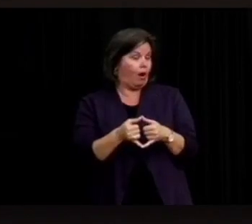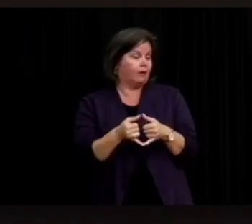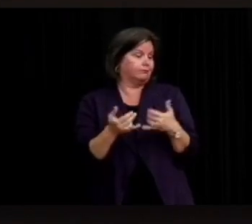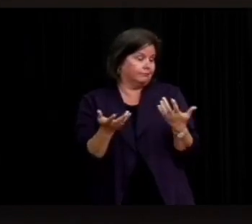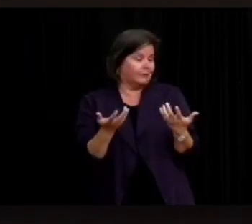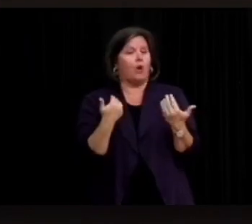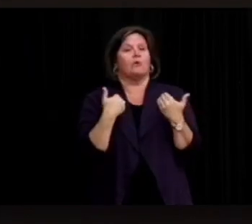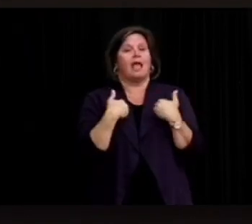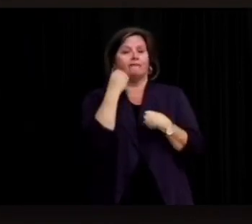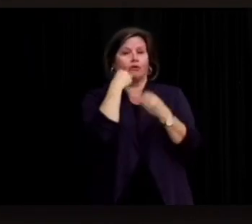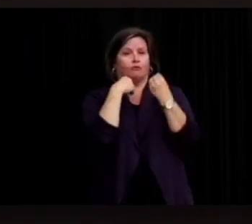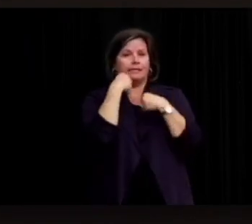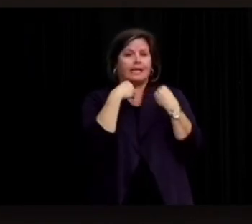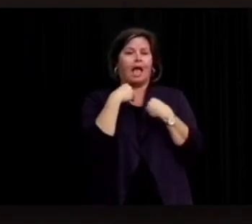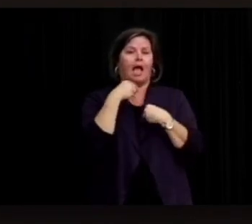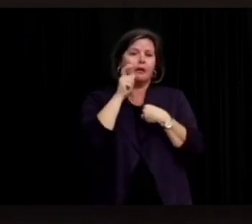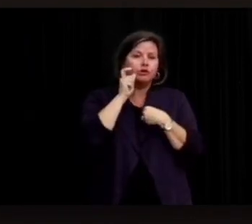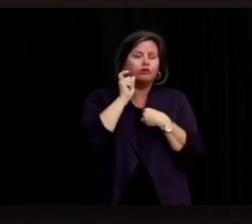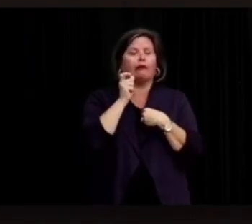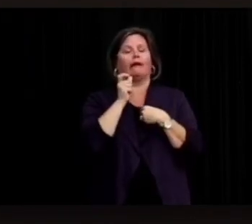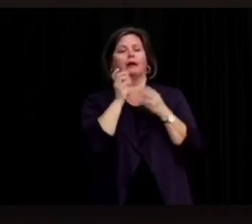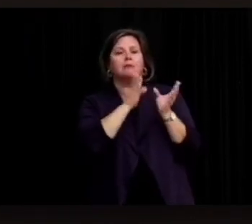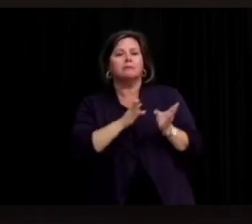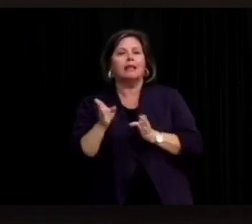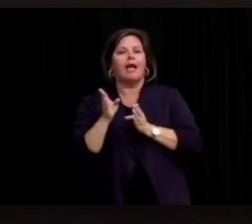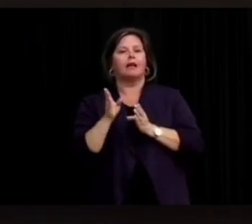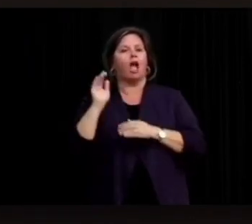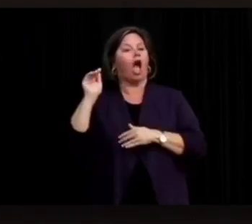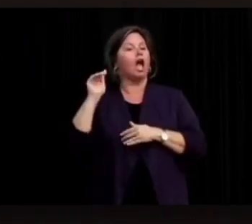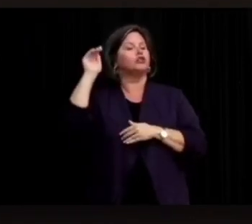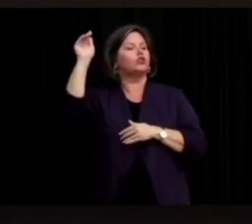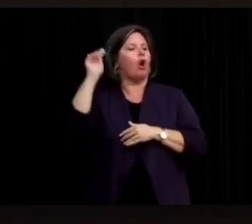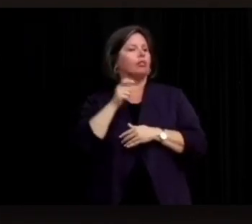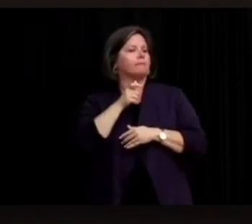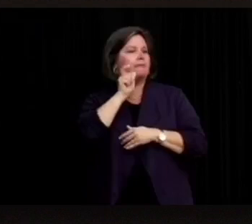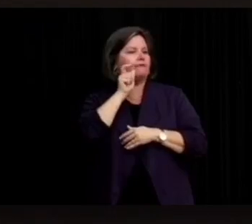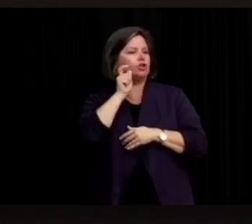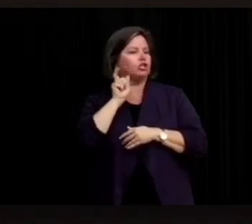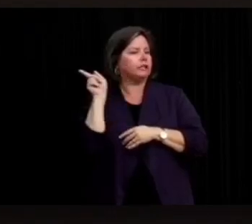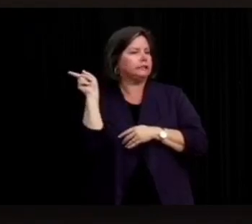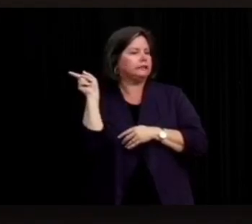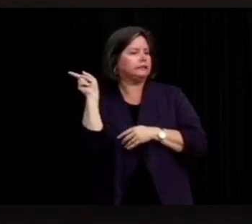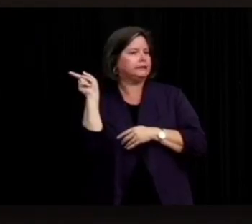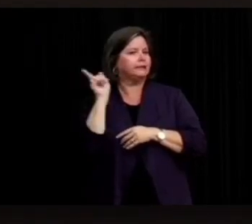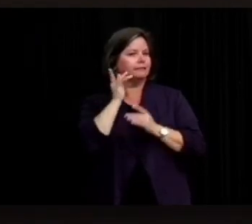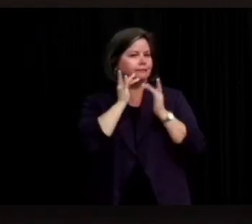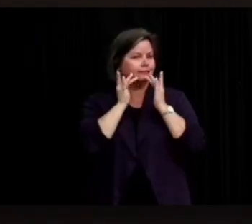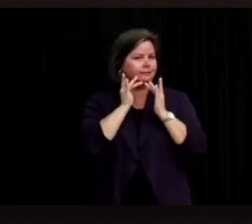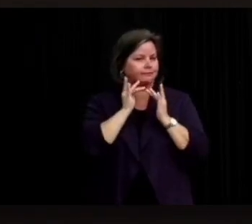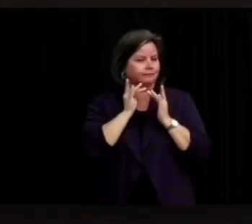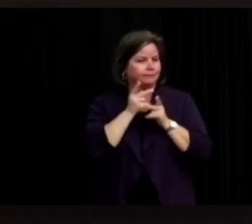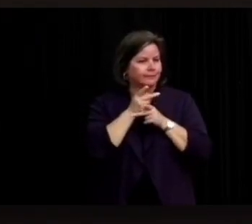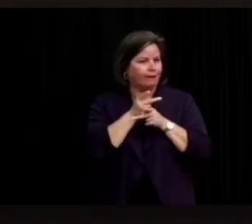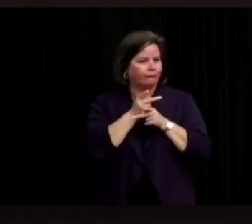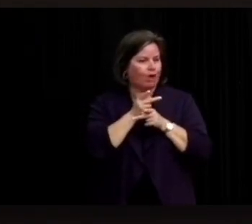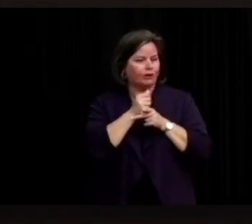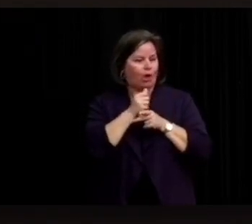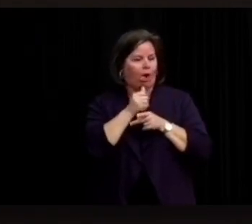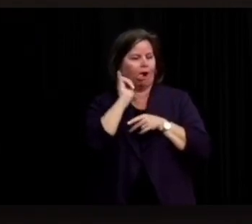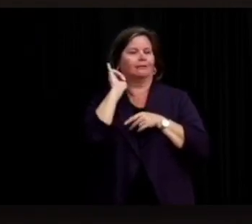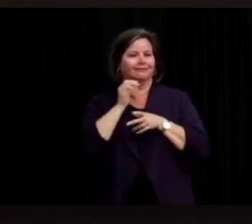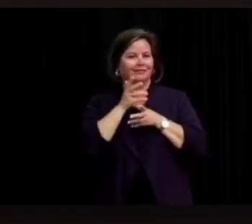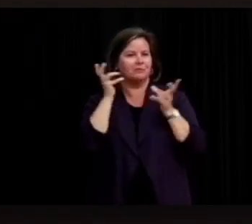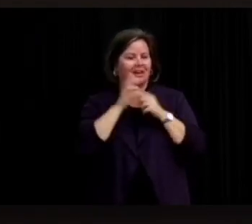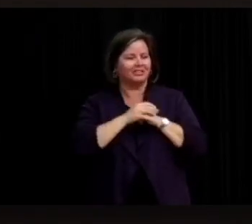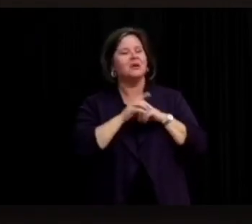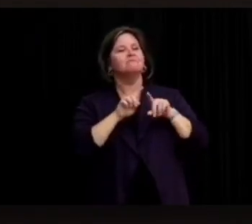planned immediately after this with some adult beverages. We want you to be sparse, though, in consuming those, but we have everything laid